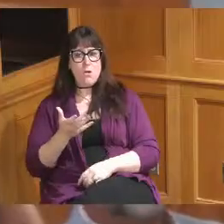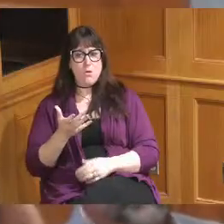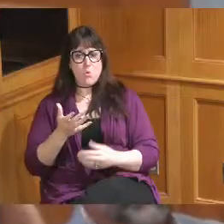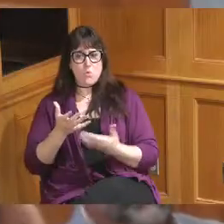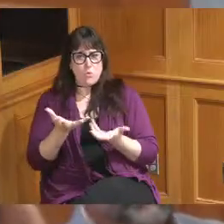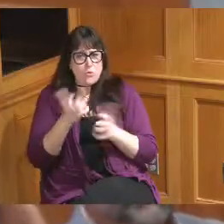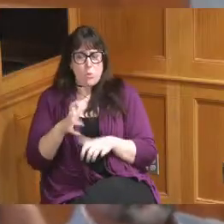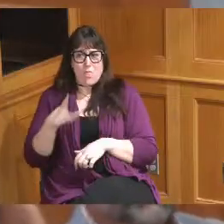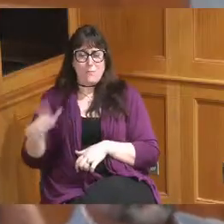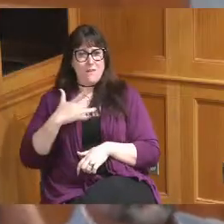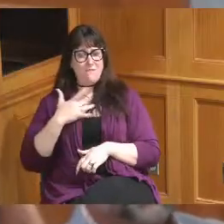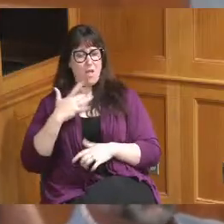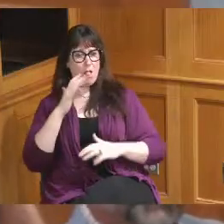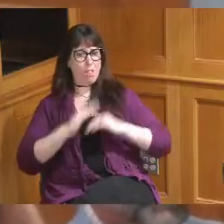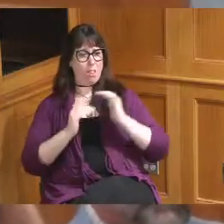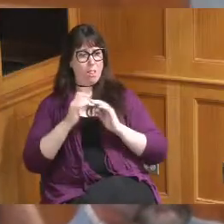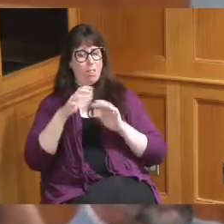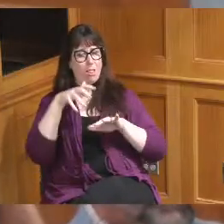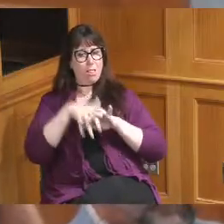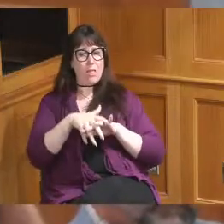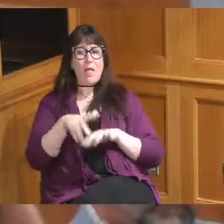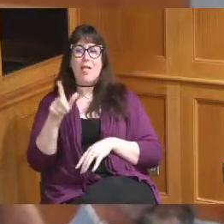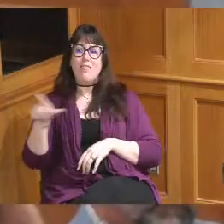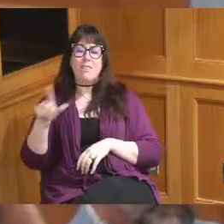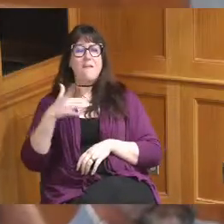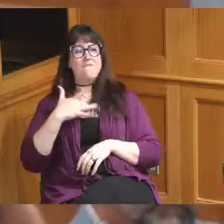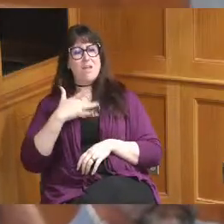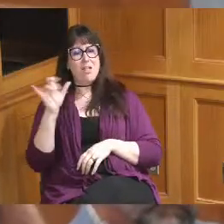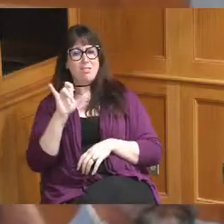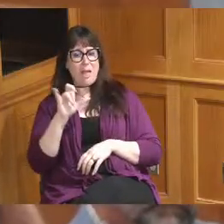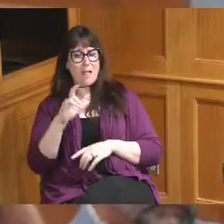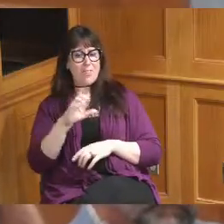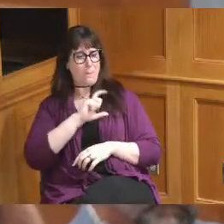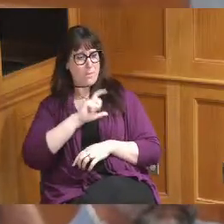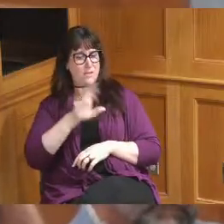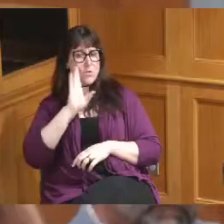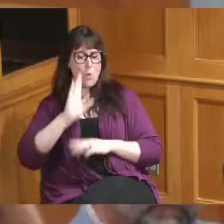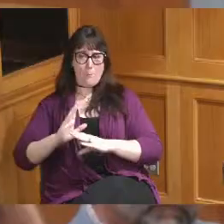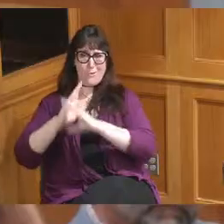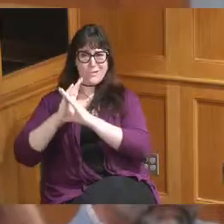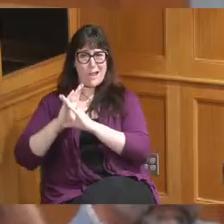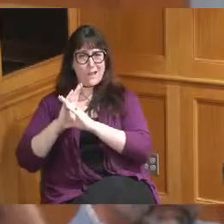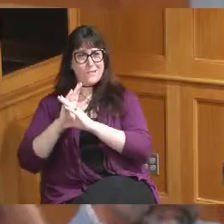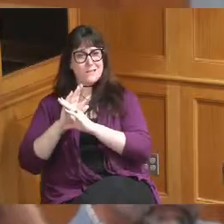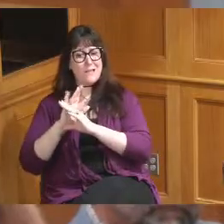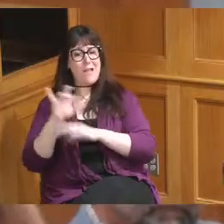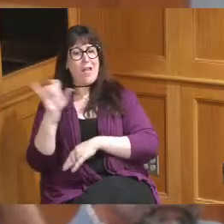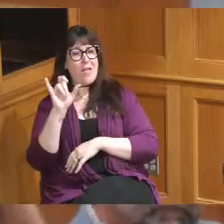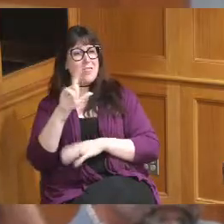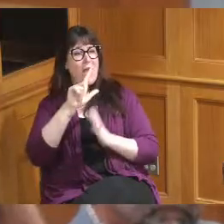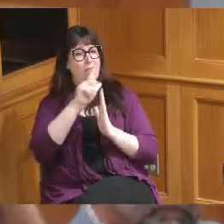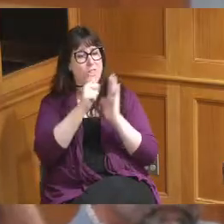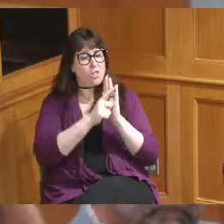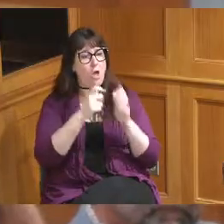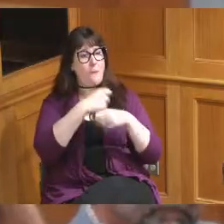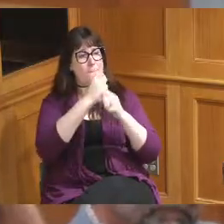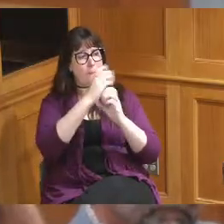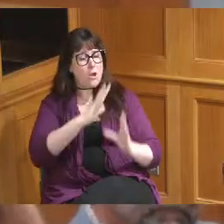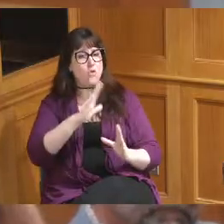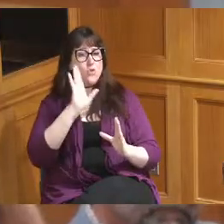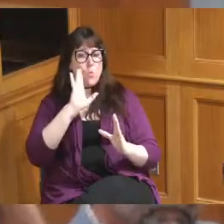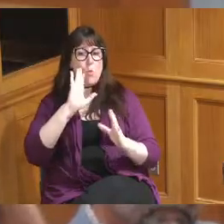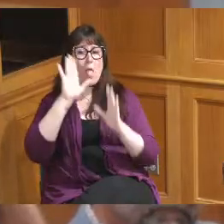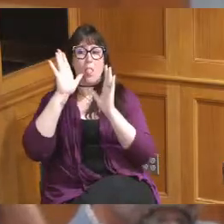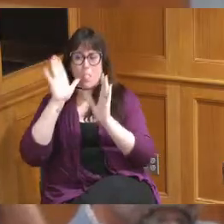they feel. They feel like the police will protect them. They feel like that our legislators will then protect the police. They feel like there's already